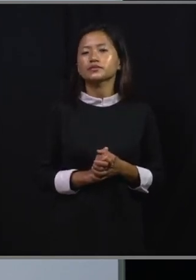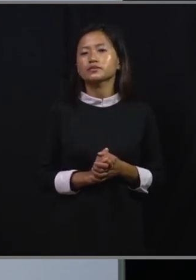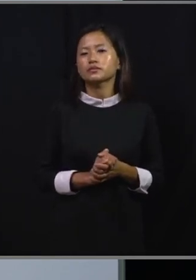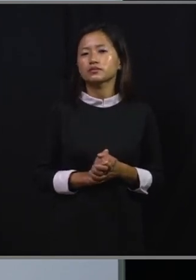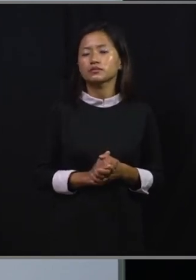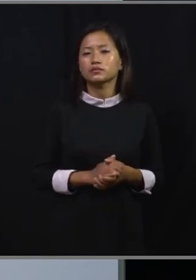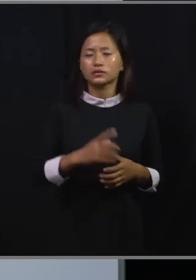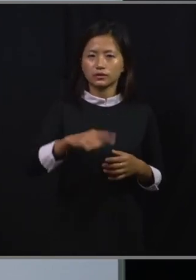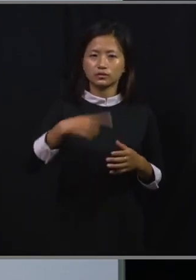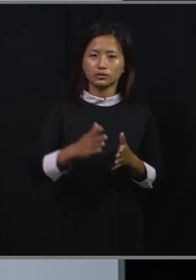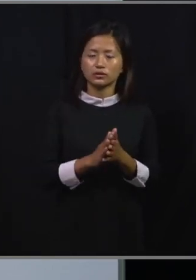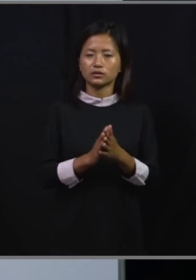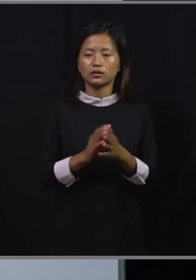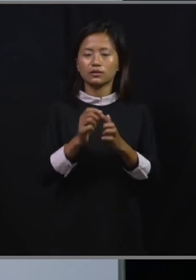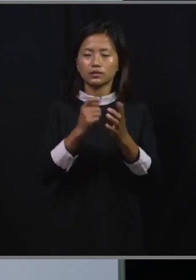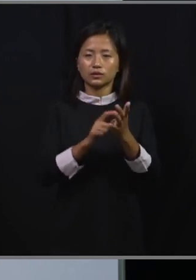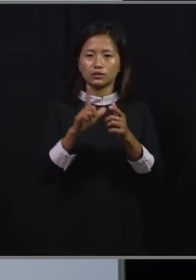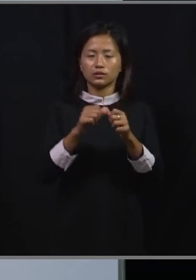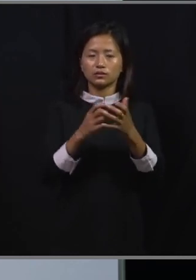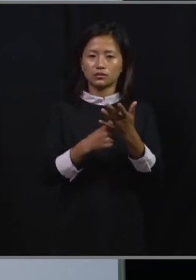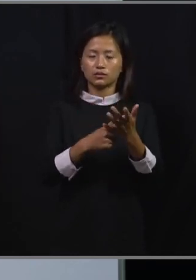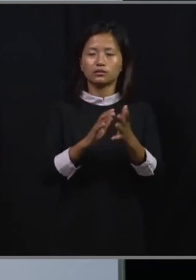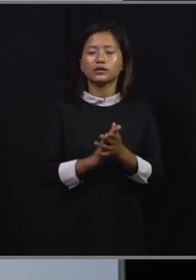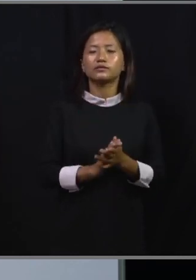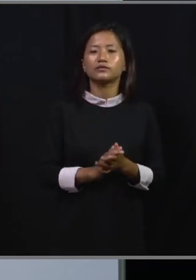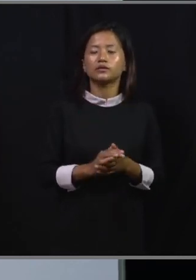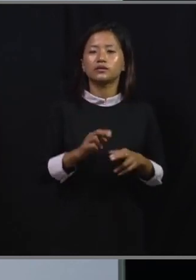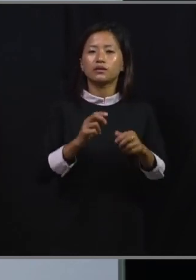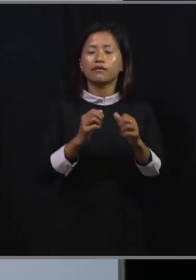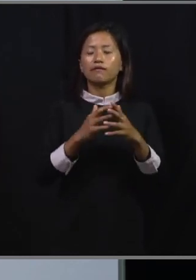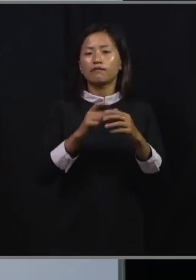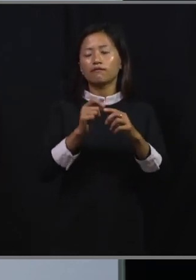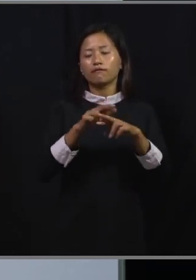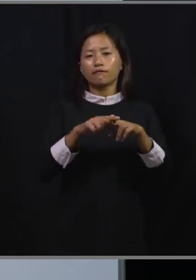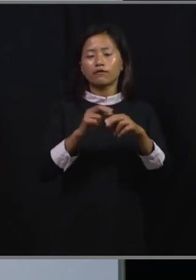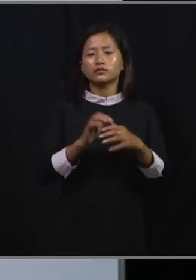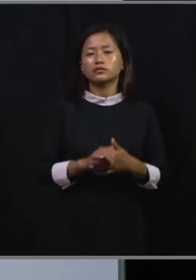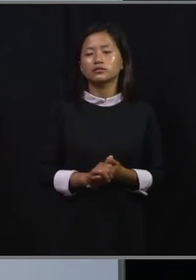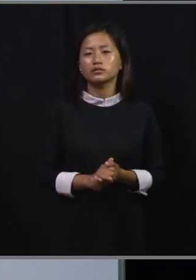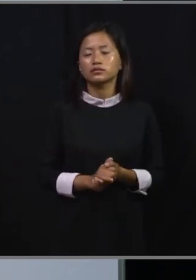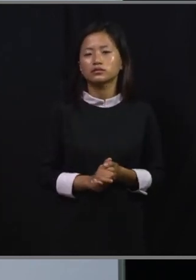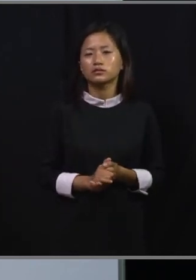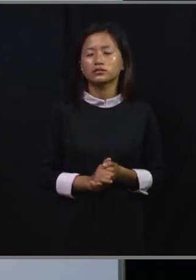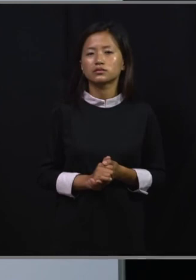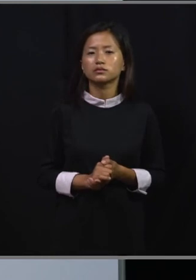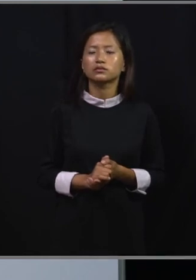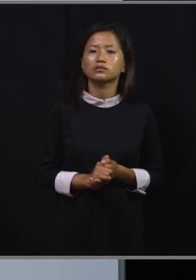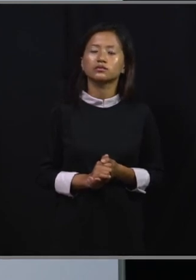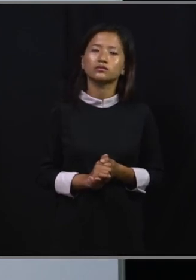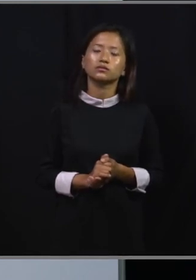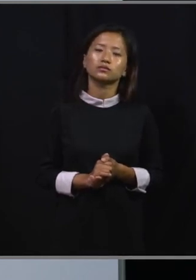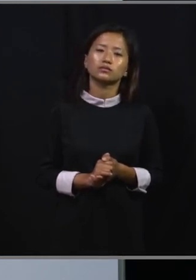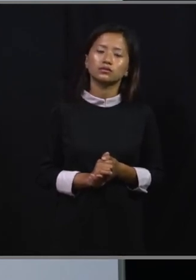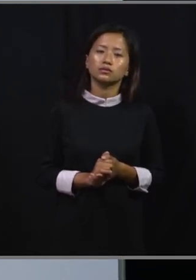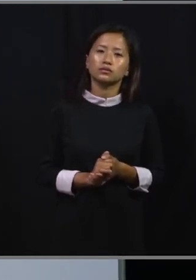Now, next is plane wavefront. Next is what? Third number we have plane wavefront. I am writing in short WL.